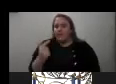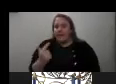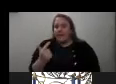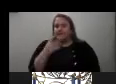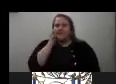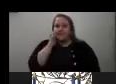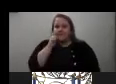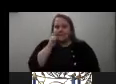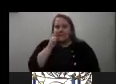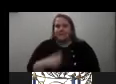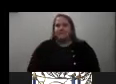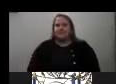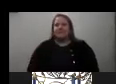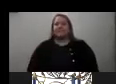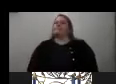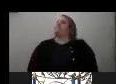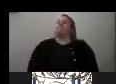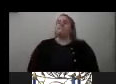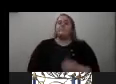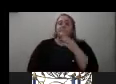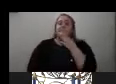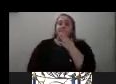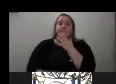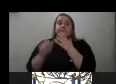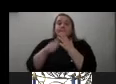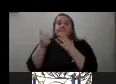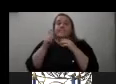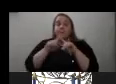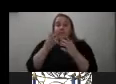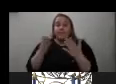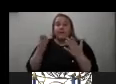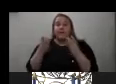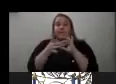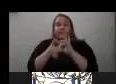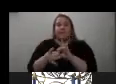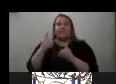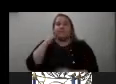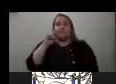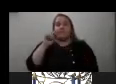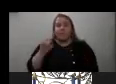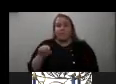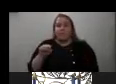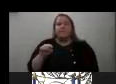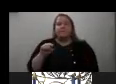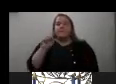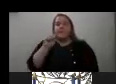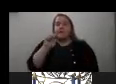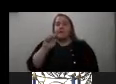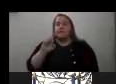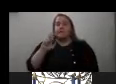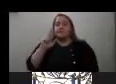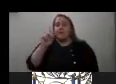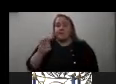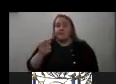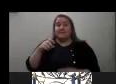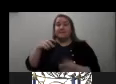know, closer to a skin tone. The other different thing about Serenade is in rehearsal, one of the dancers